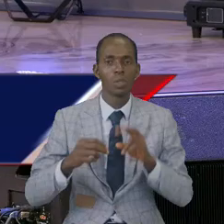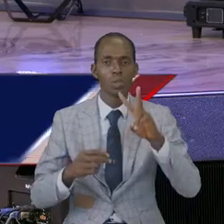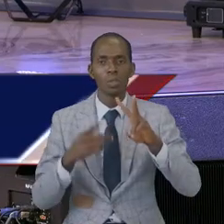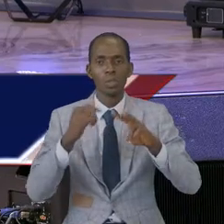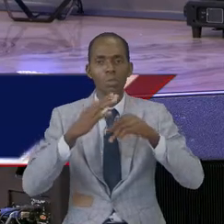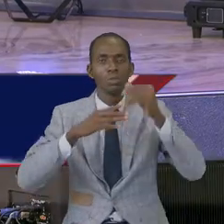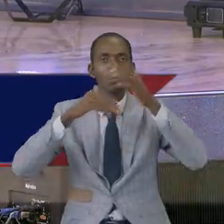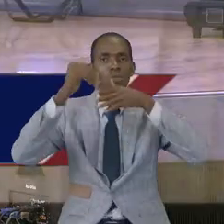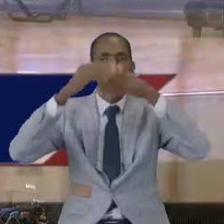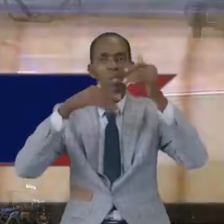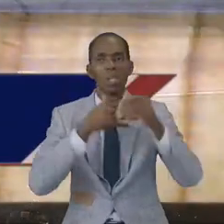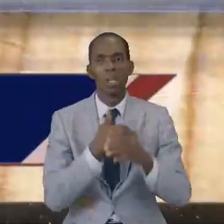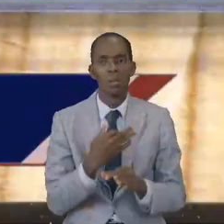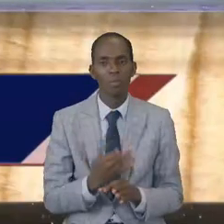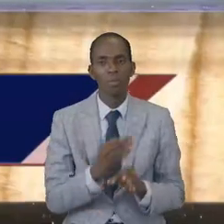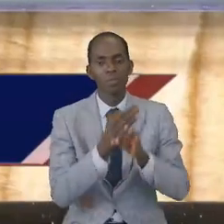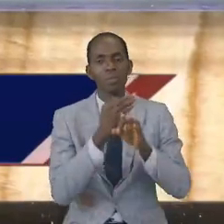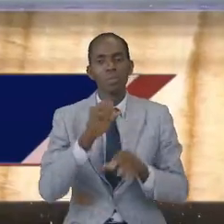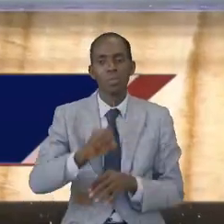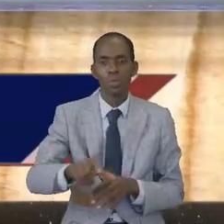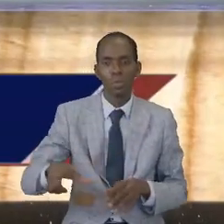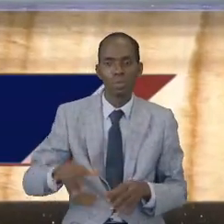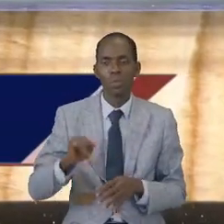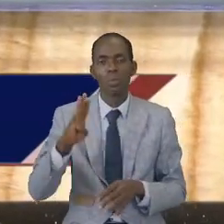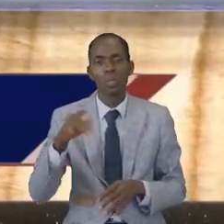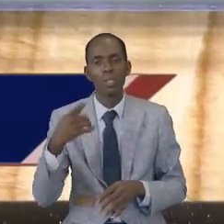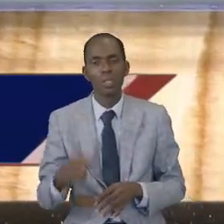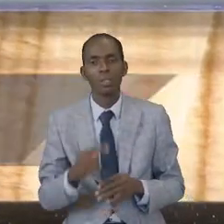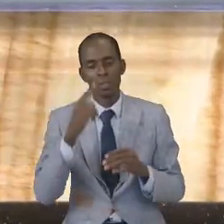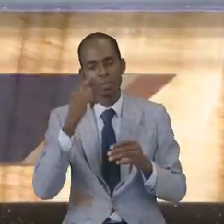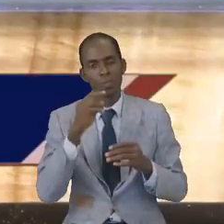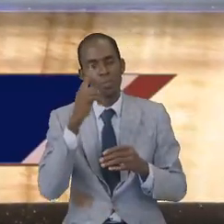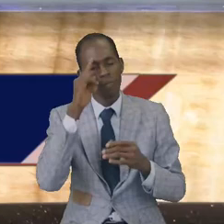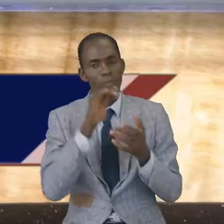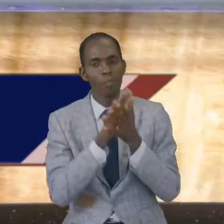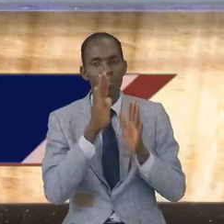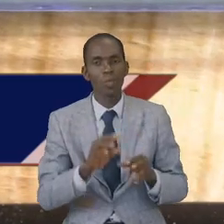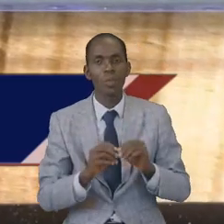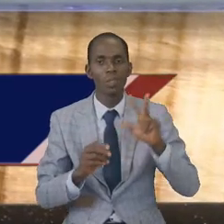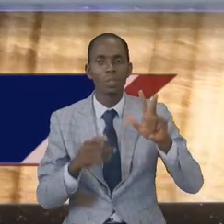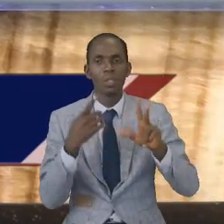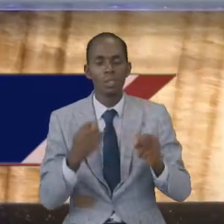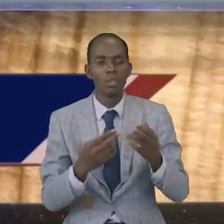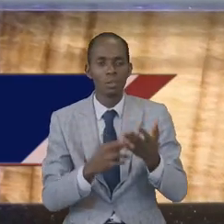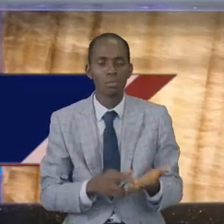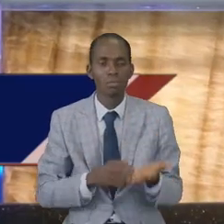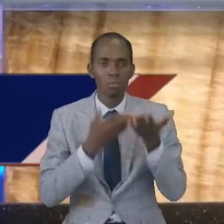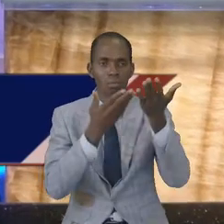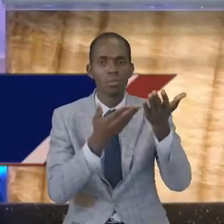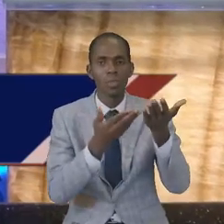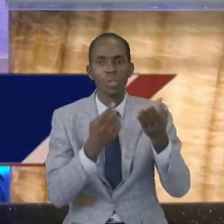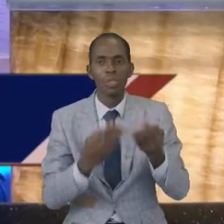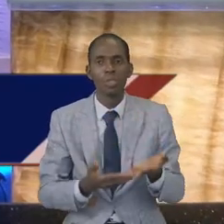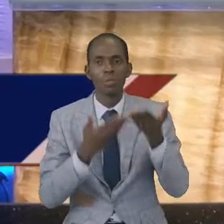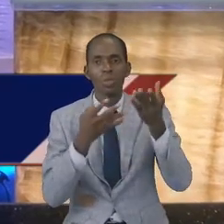faithful sowing by the saints. Number three is the commendation of fruitful